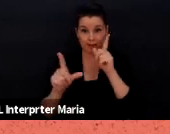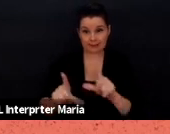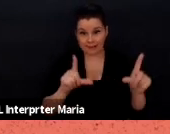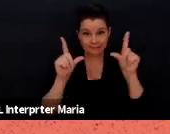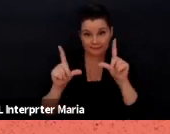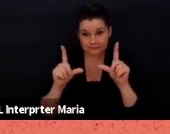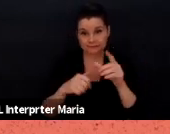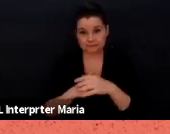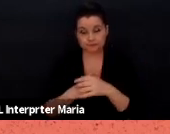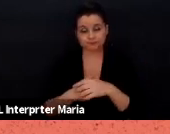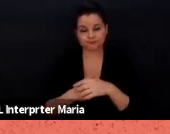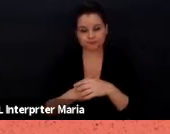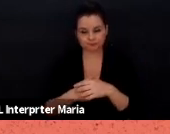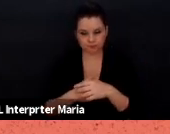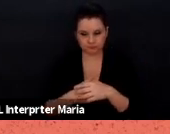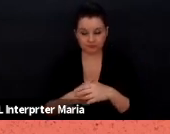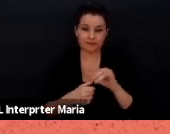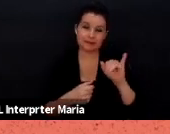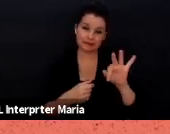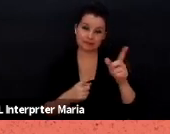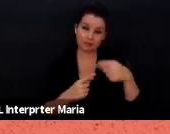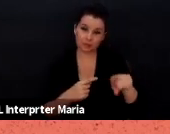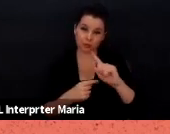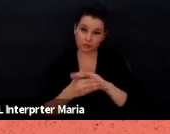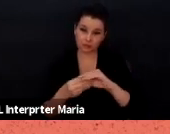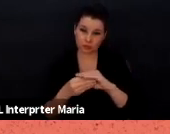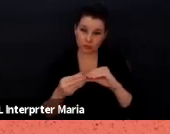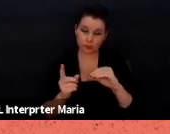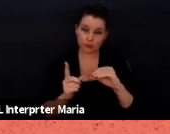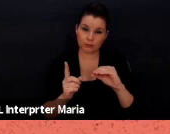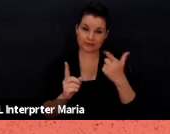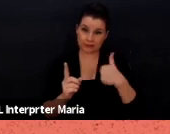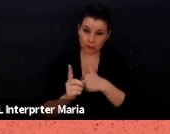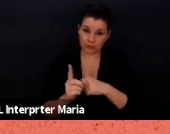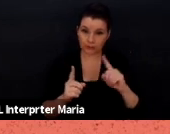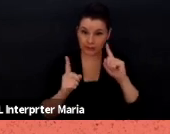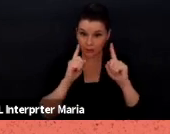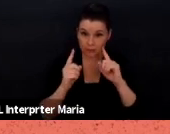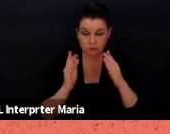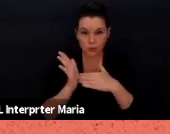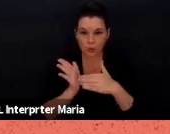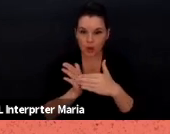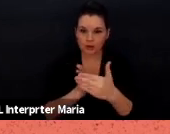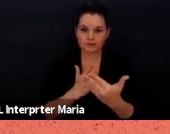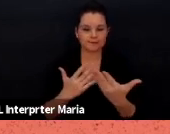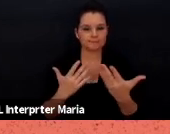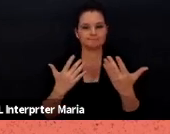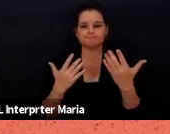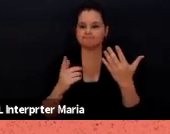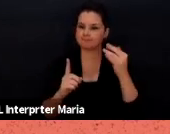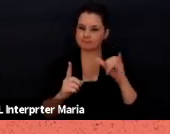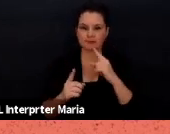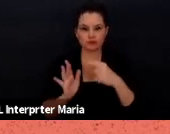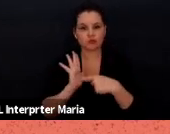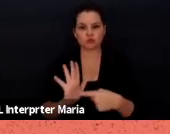And if those are the stories that we're hearing so often, then that really shows